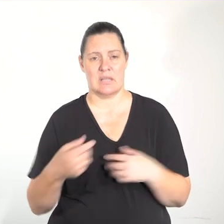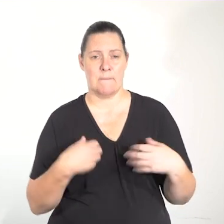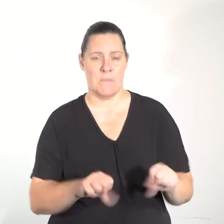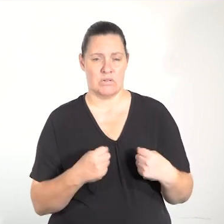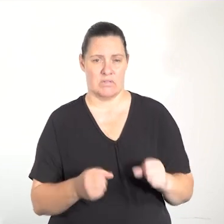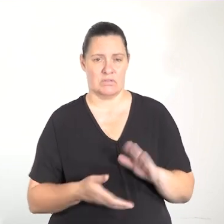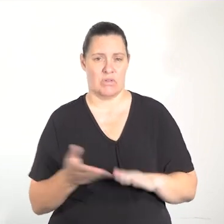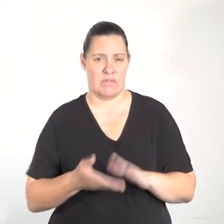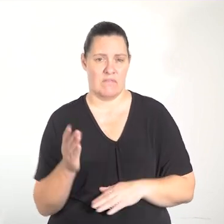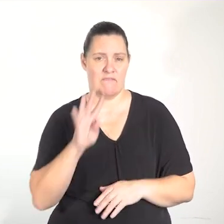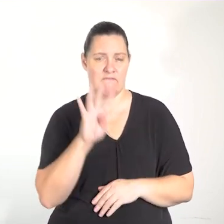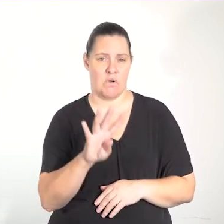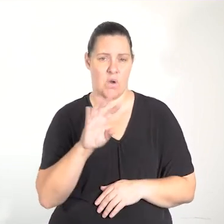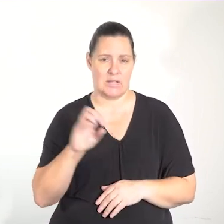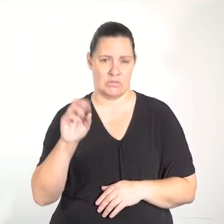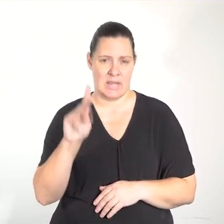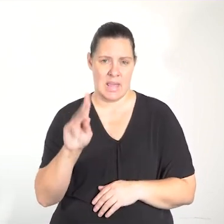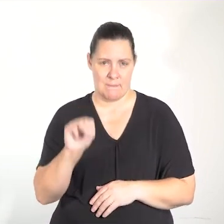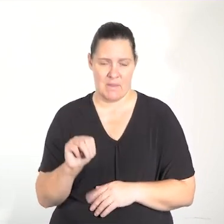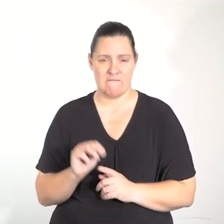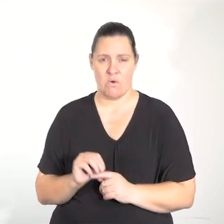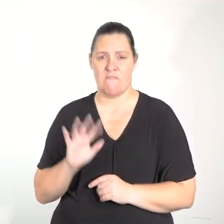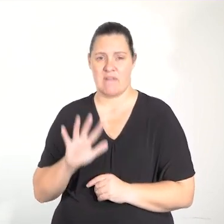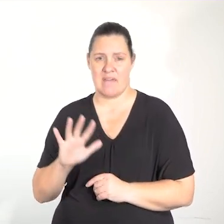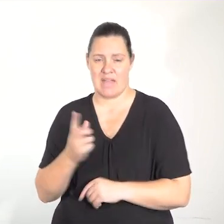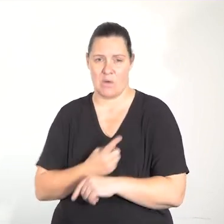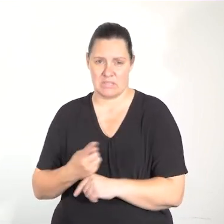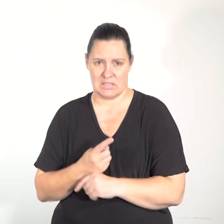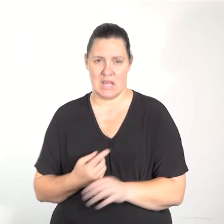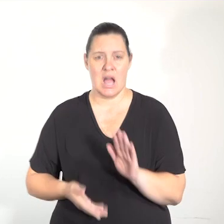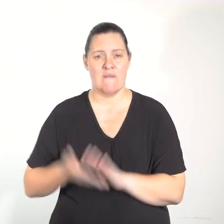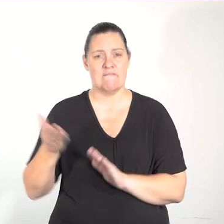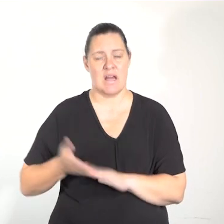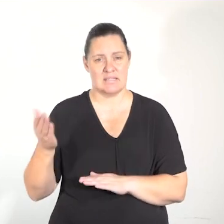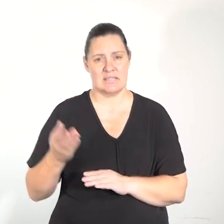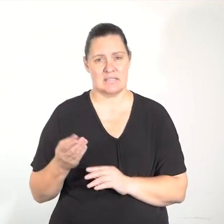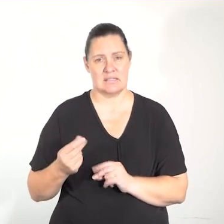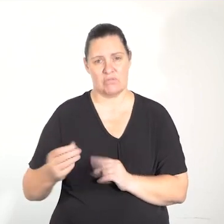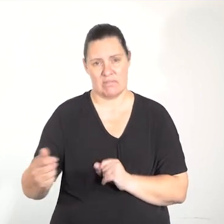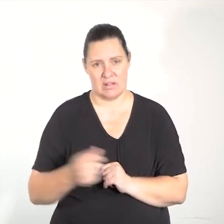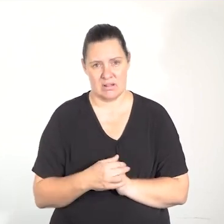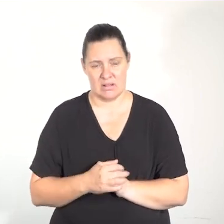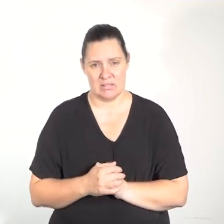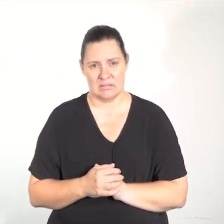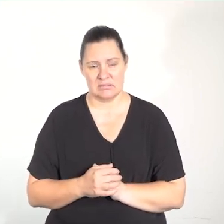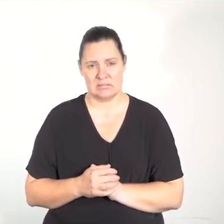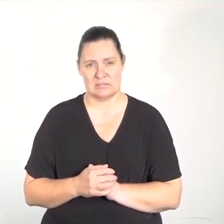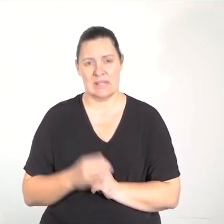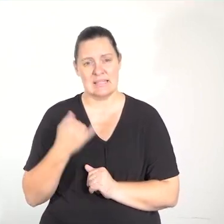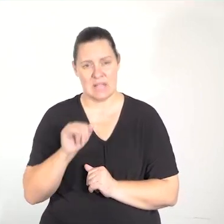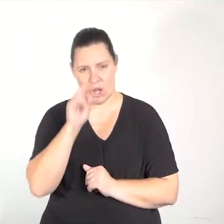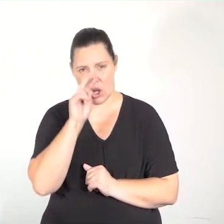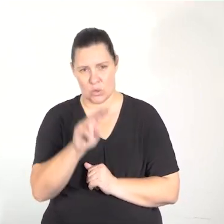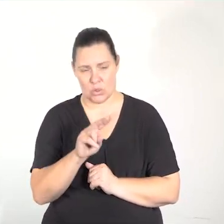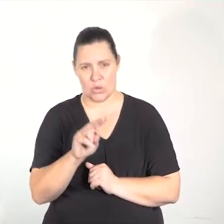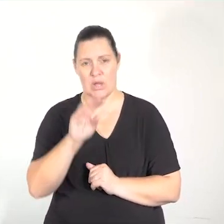A motorbike travels for 400 kilometers for 5 hours. How fast was the motorbike traveling? We are still